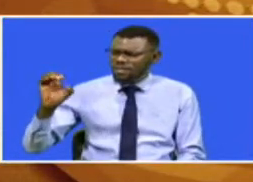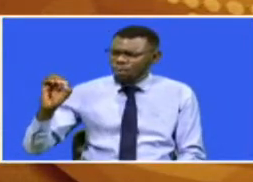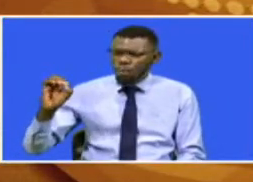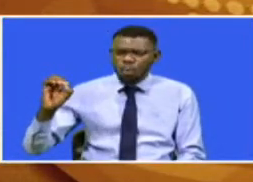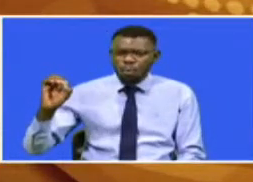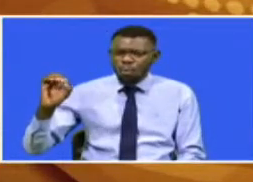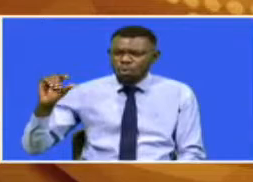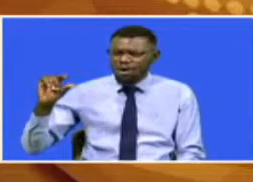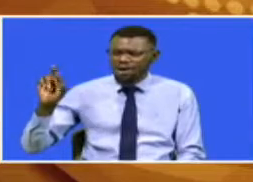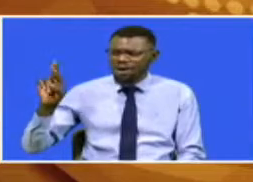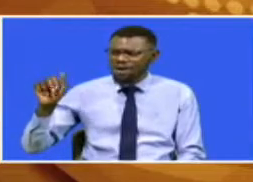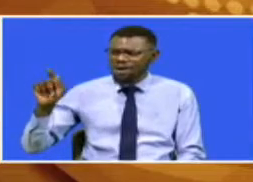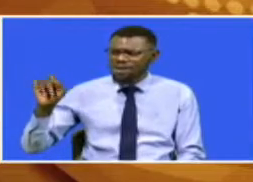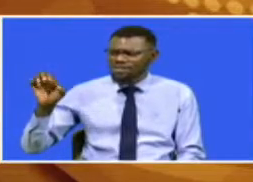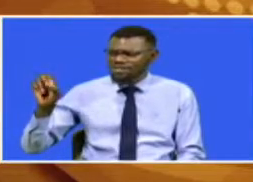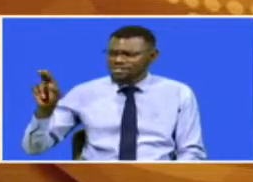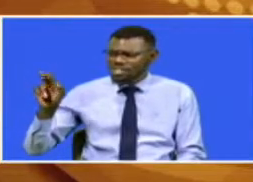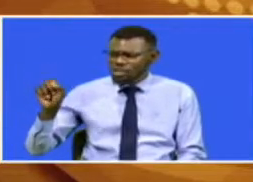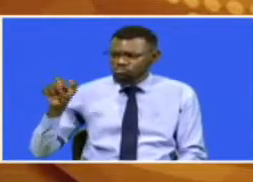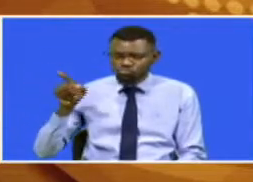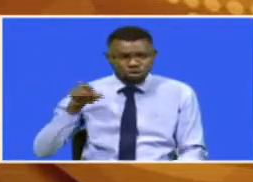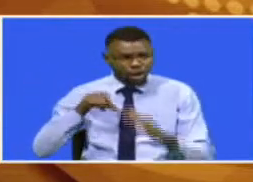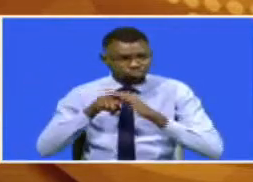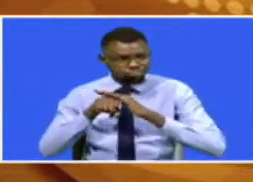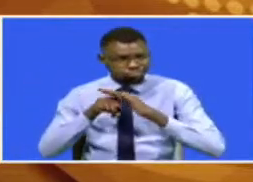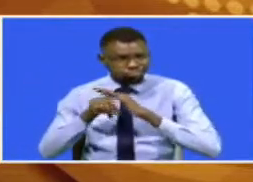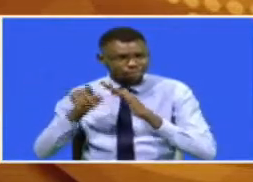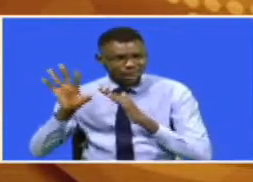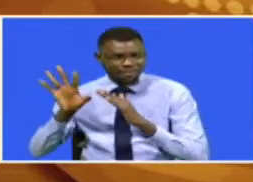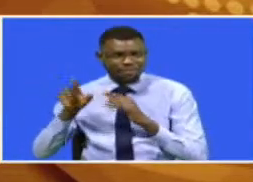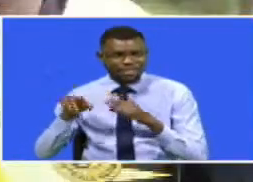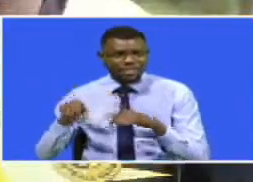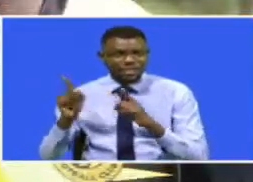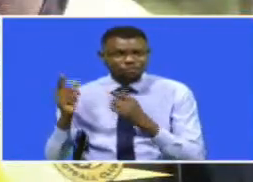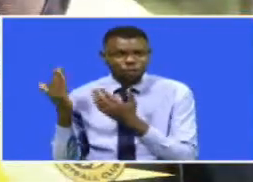5 msimu huu anatarajia pia kuendeleza msururu wake.